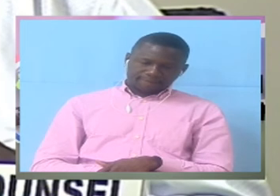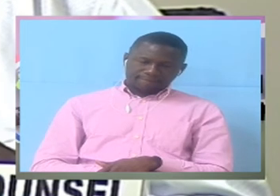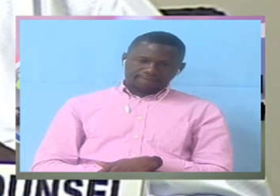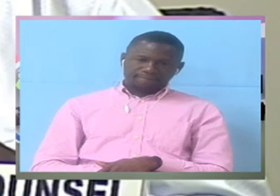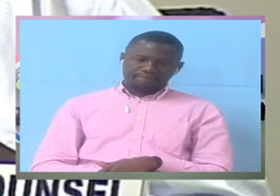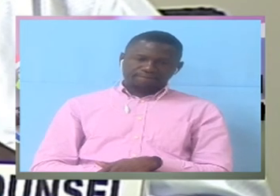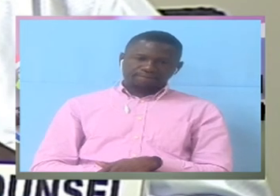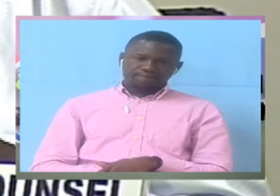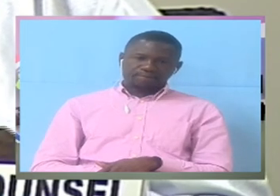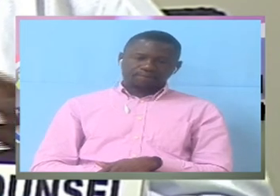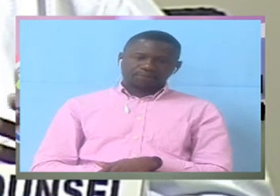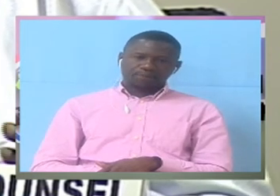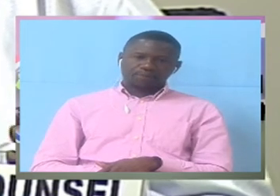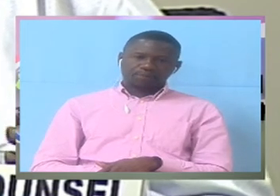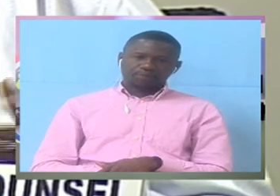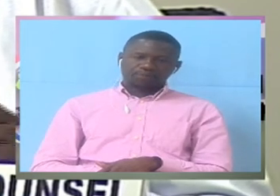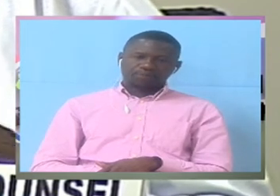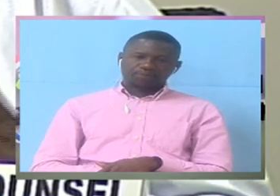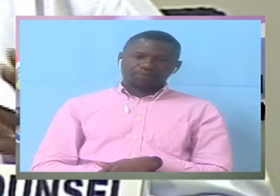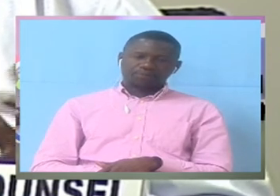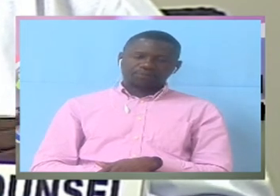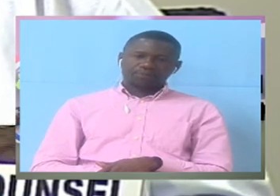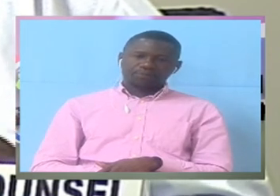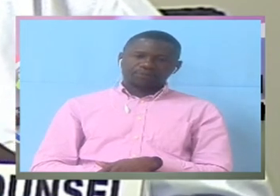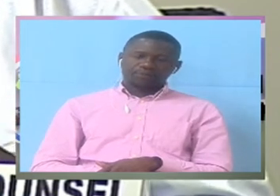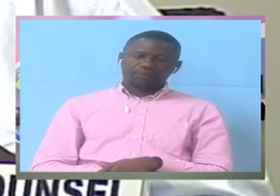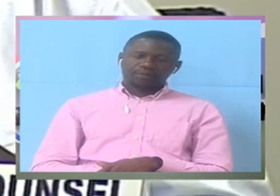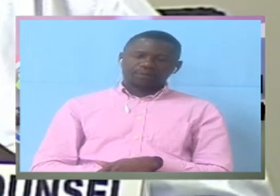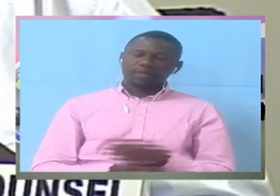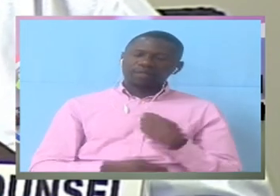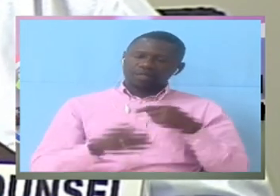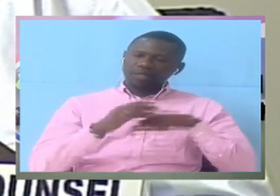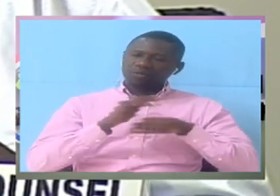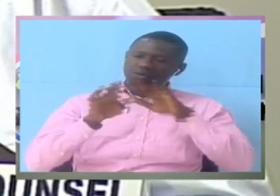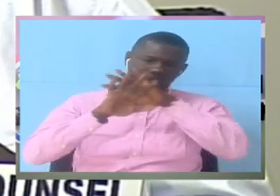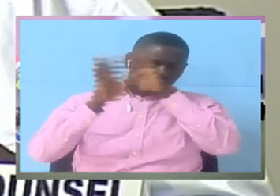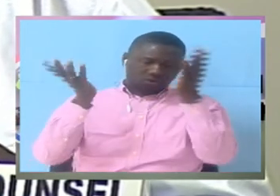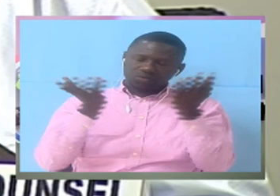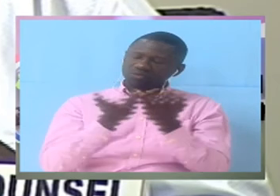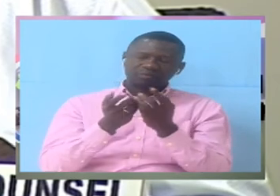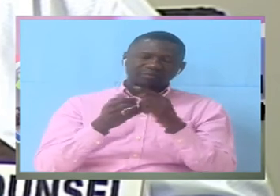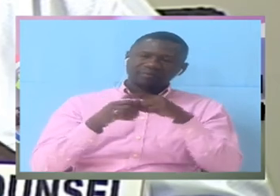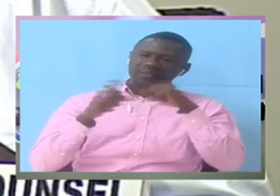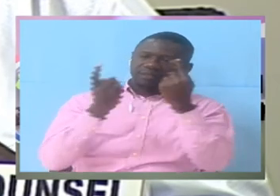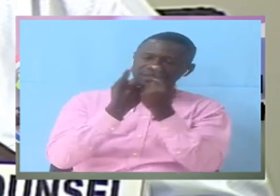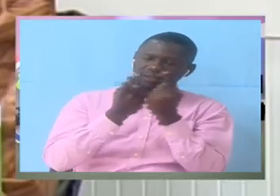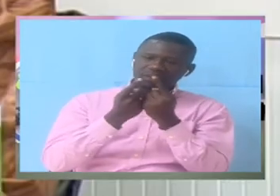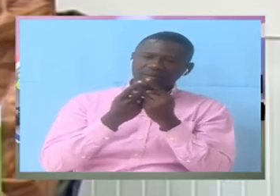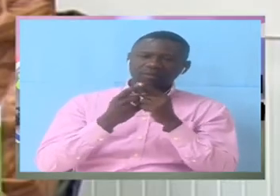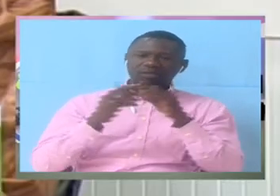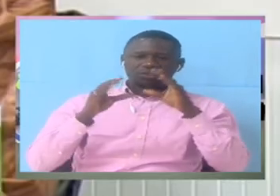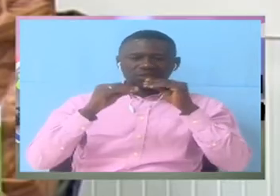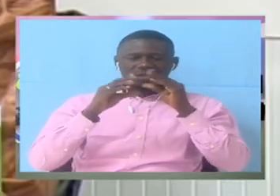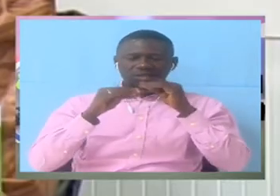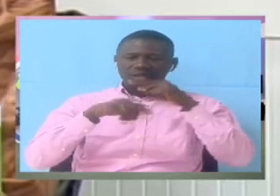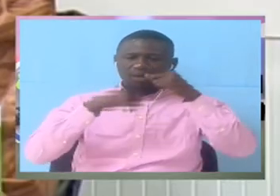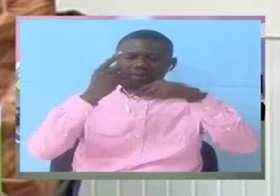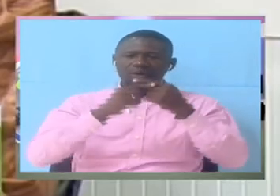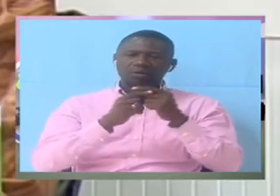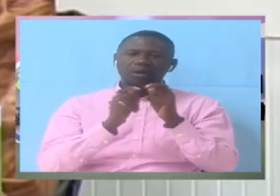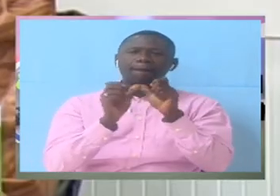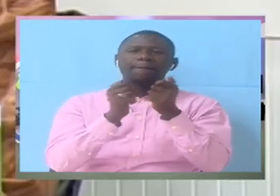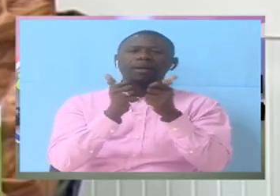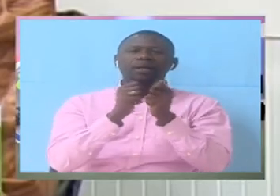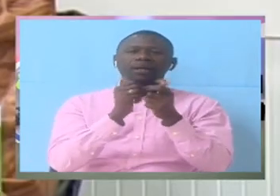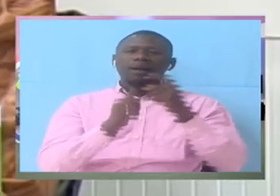Kabriye Sindiye, Besoro Hong Kong. And in all this, some of the things that were being said about the Mandinkas in this country. And in